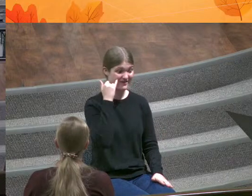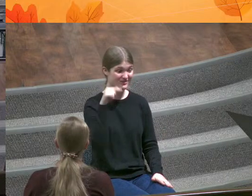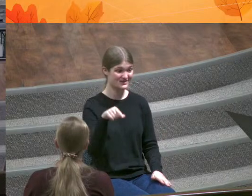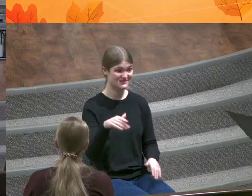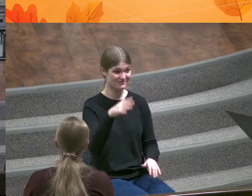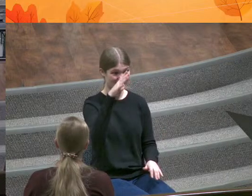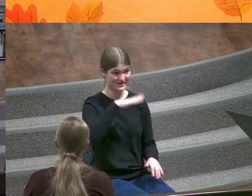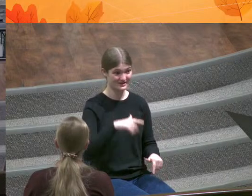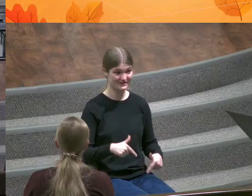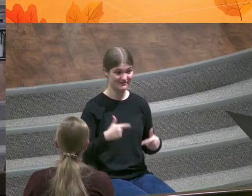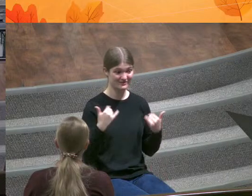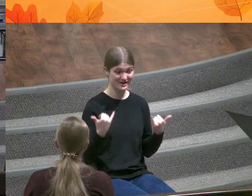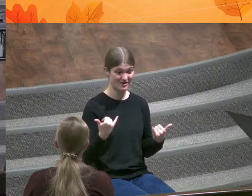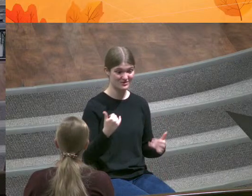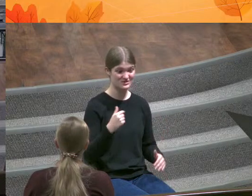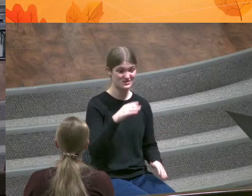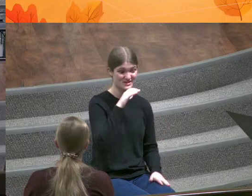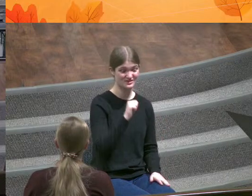101.